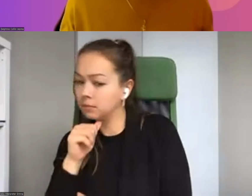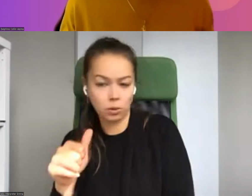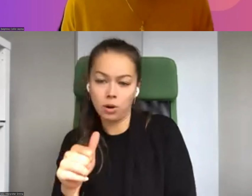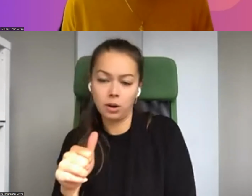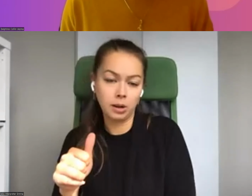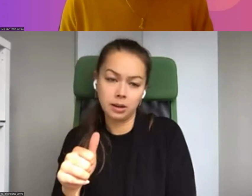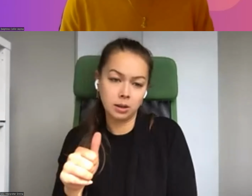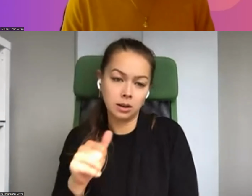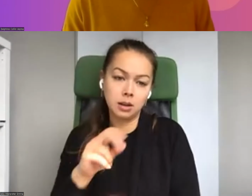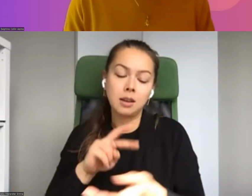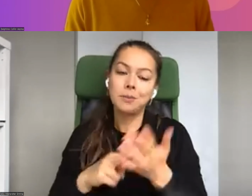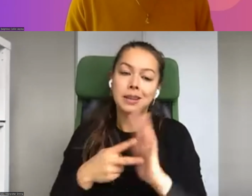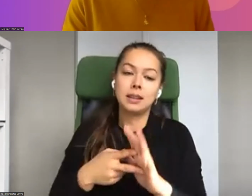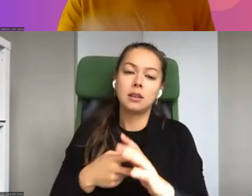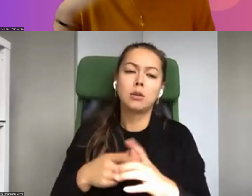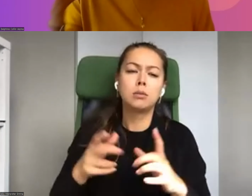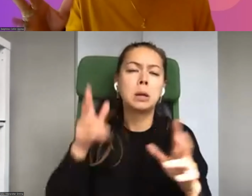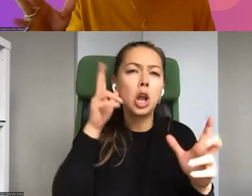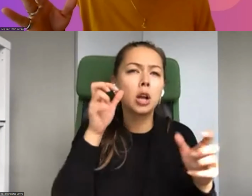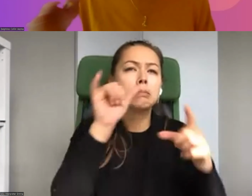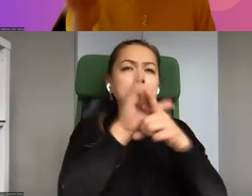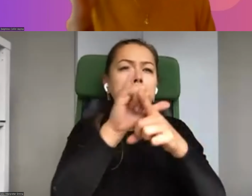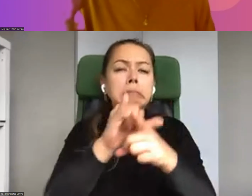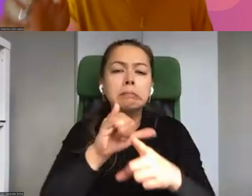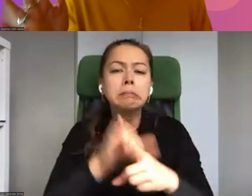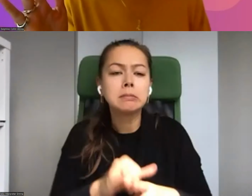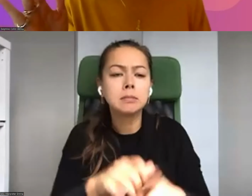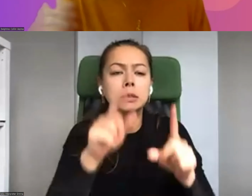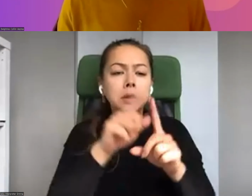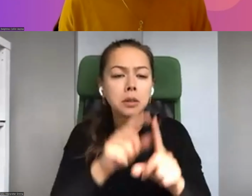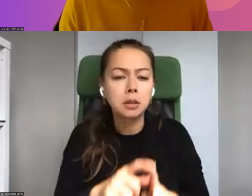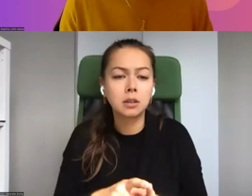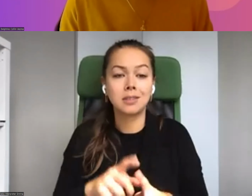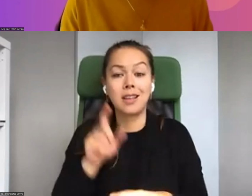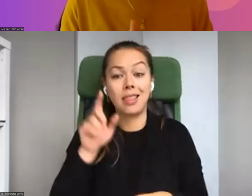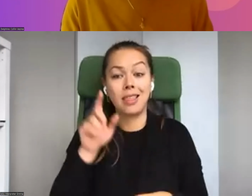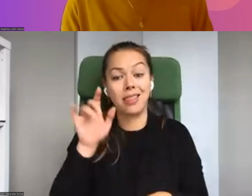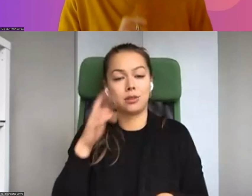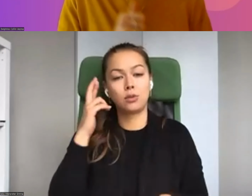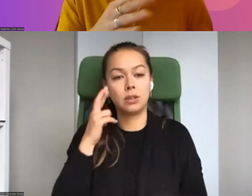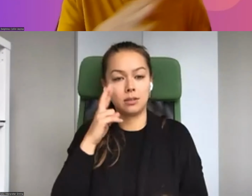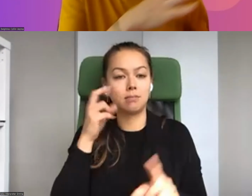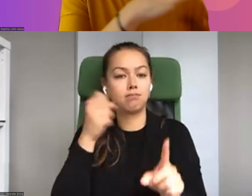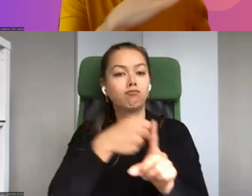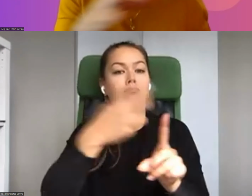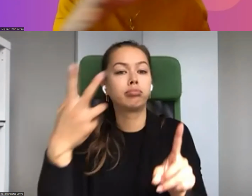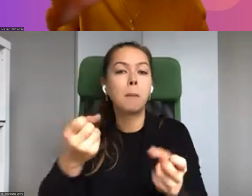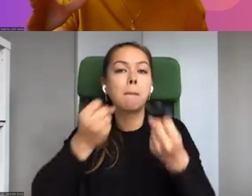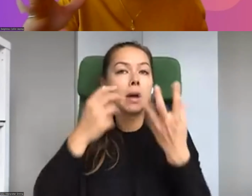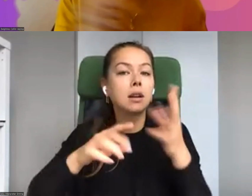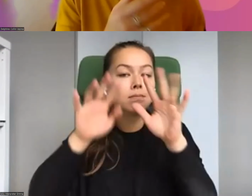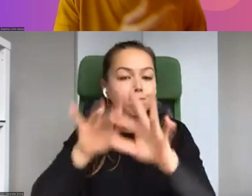terms. So that's why we talked about various things today, but it's very distinct from PTSD.